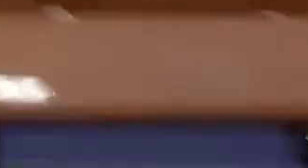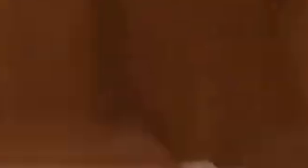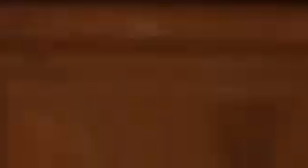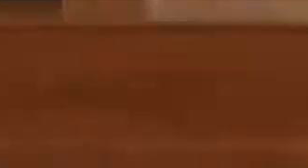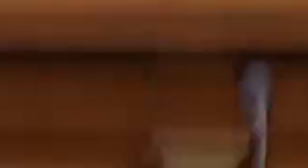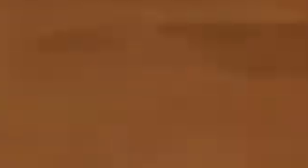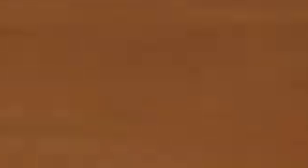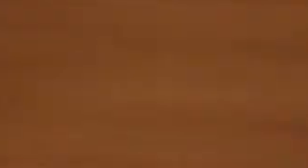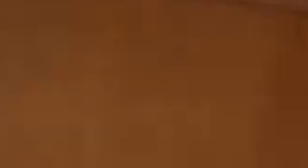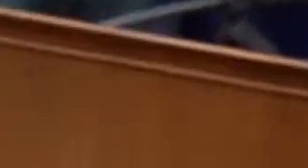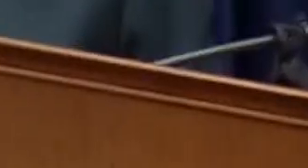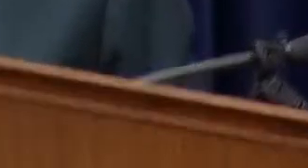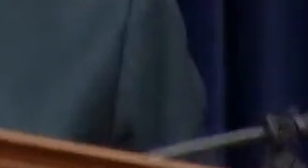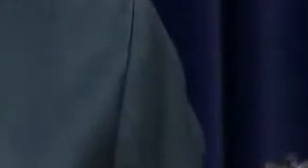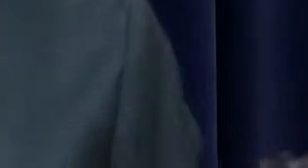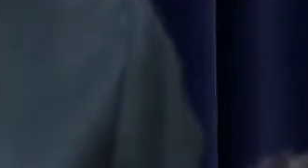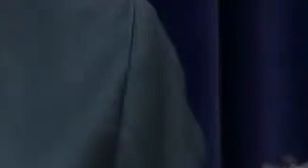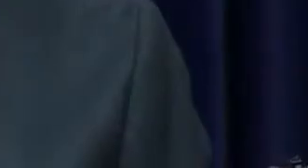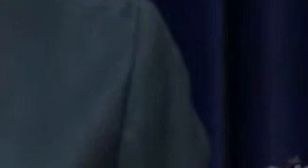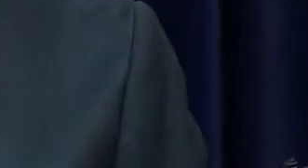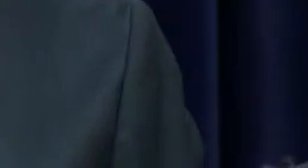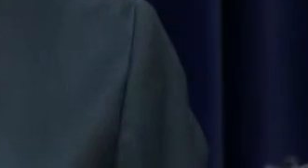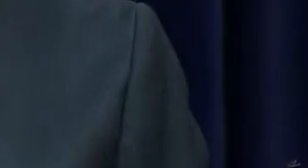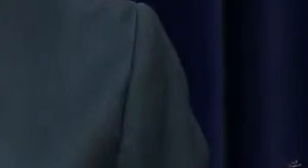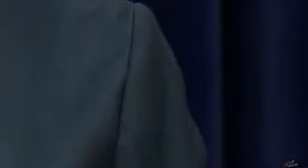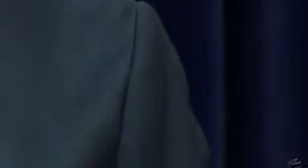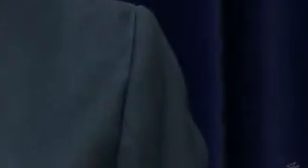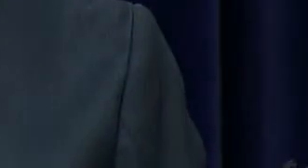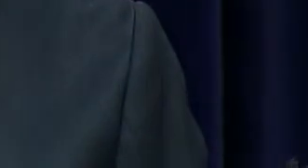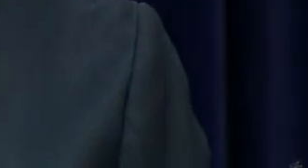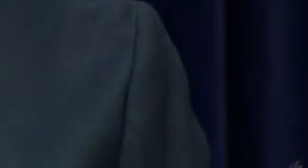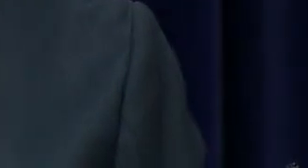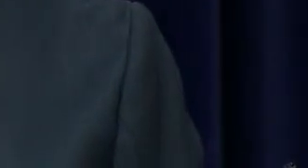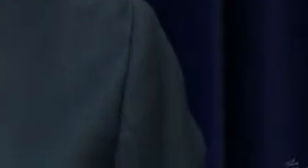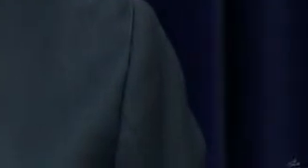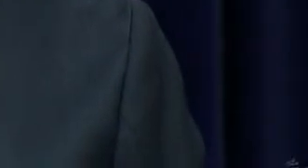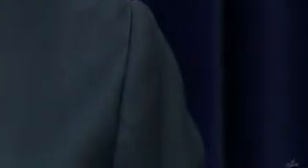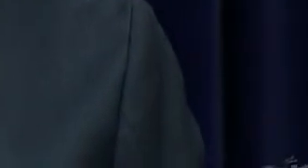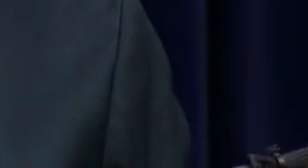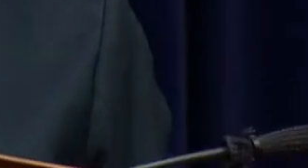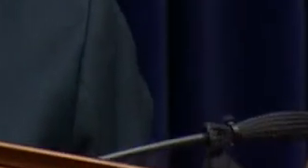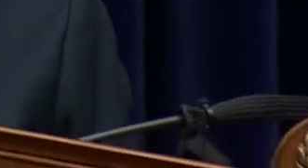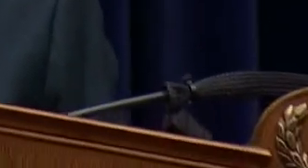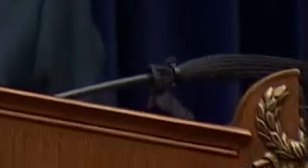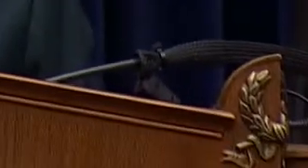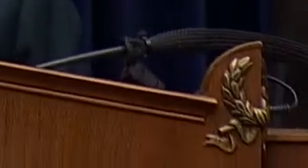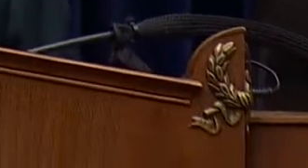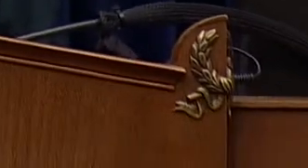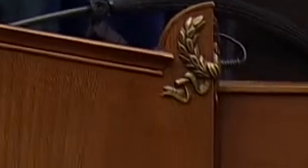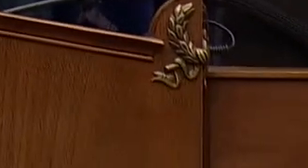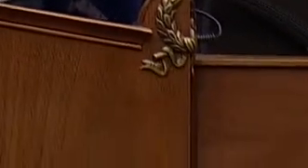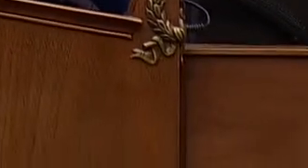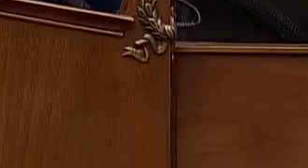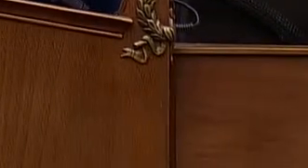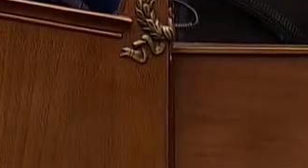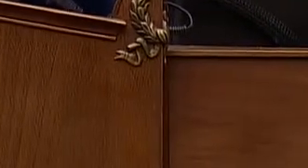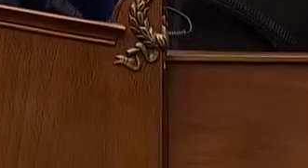we remain disenfranchised by this body. I urge all of you to do what